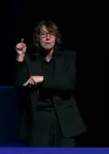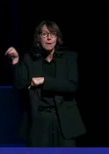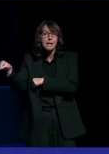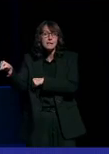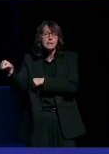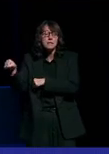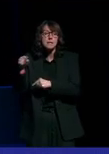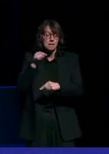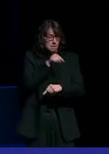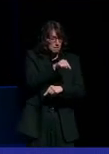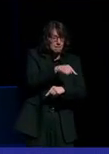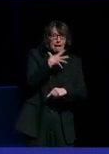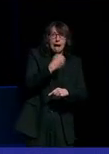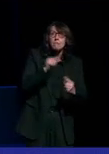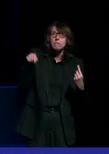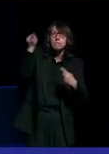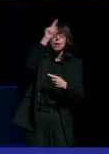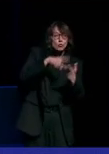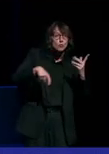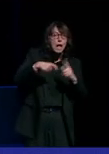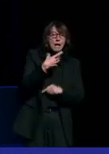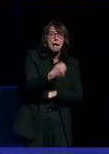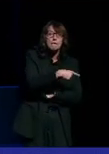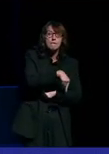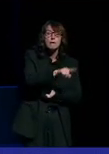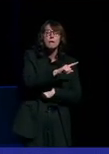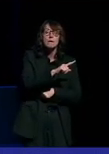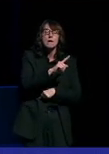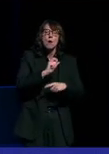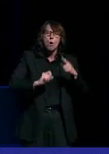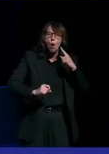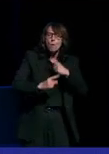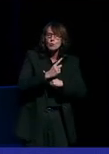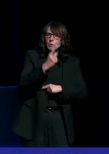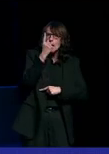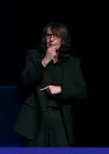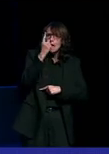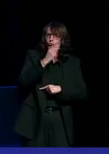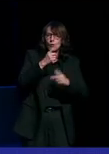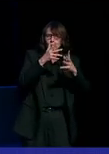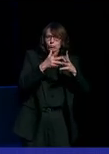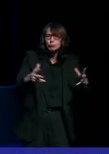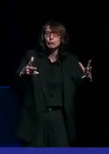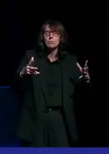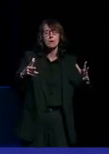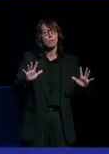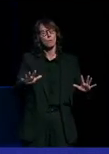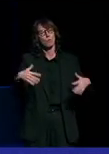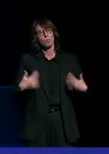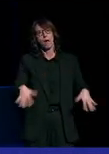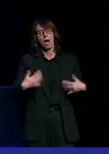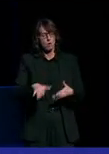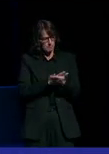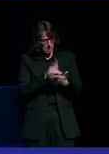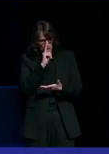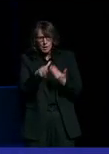every constituency across our great country. The opportunity for growth is enormous, and it will bring